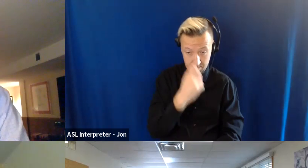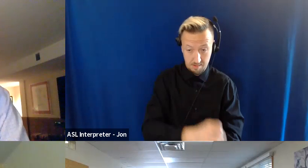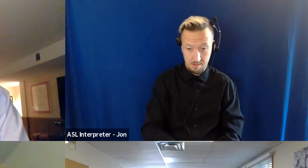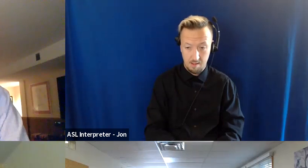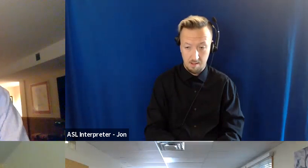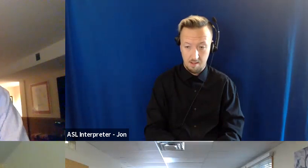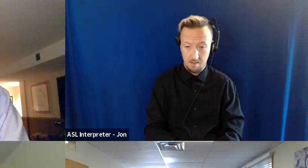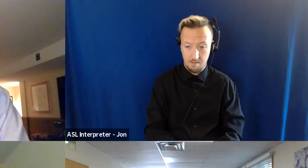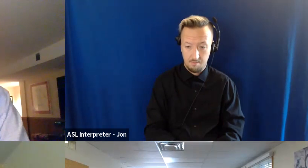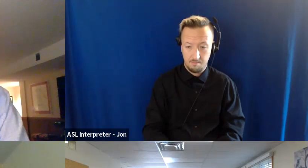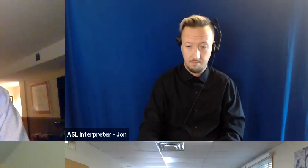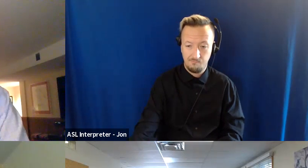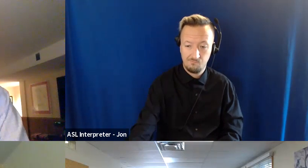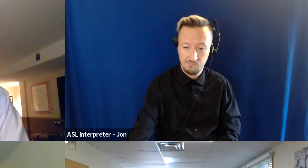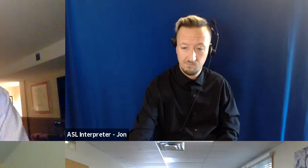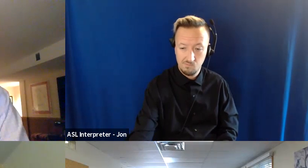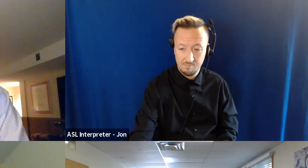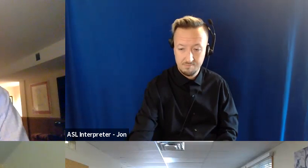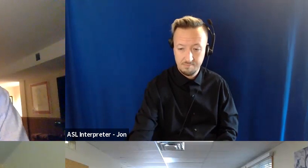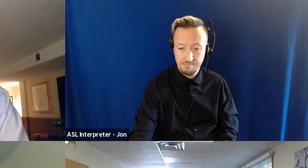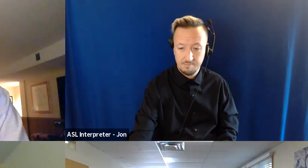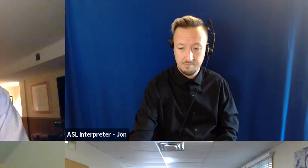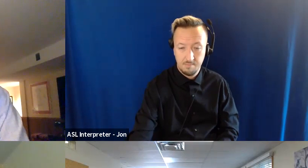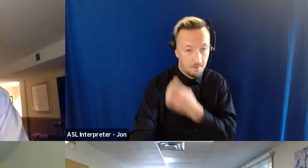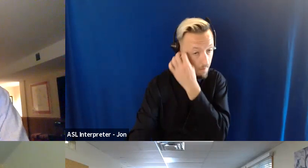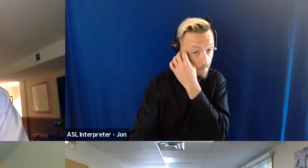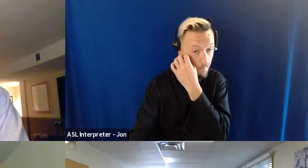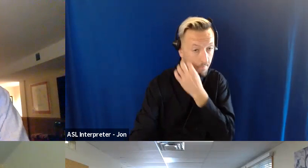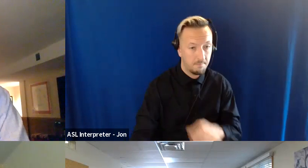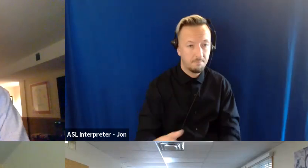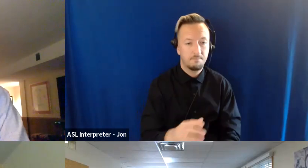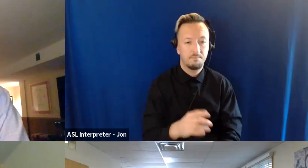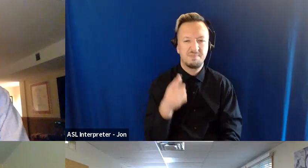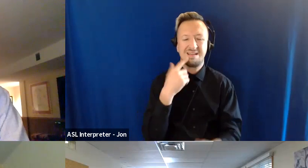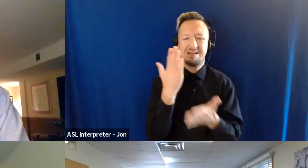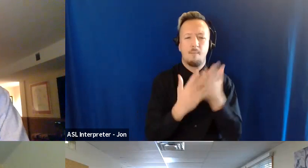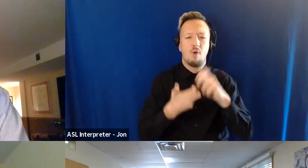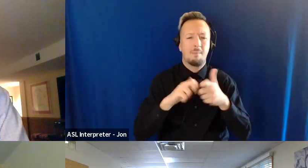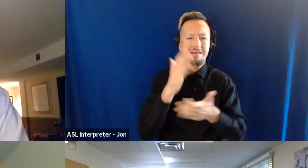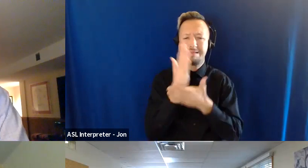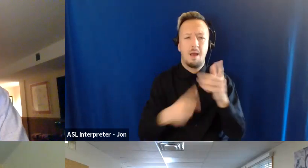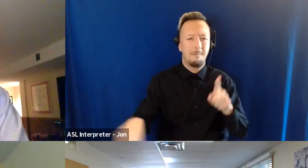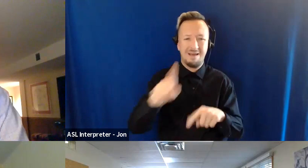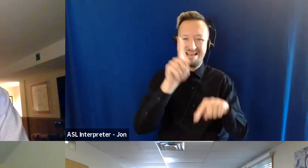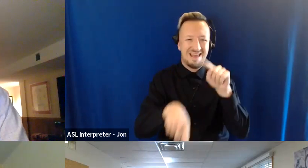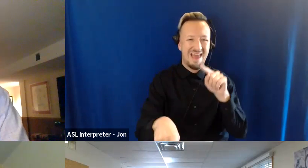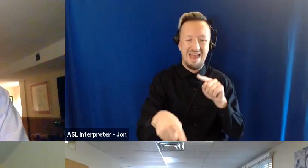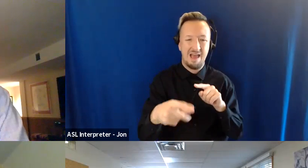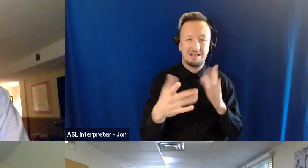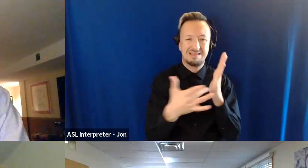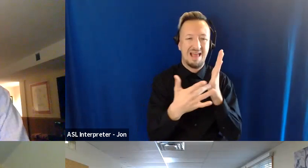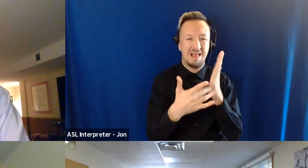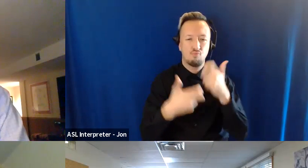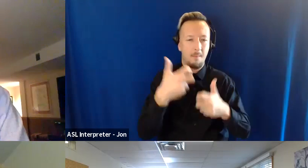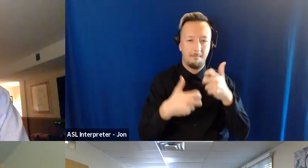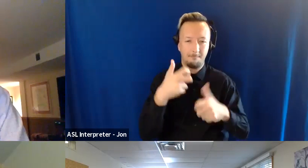the folks that are managing this session are aware that some viewers are having some technical problems, and